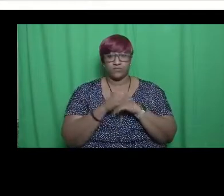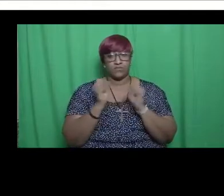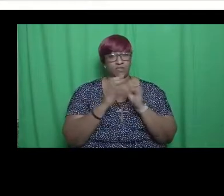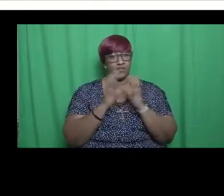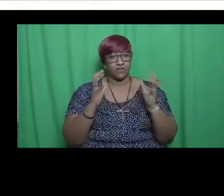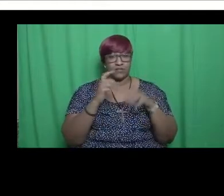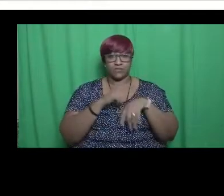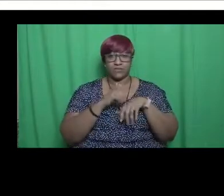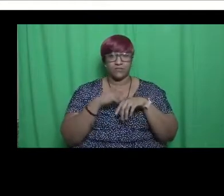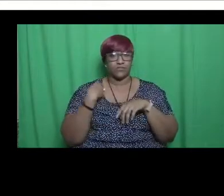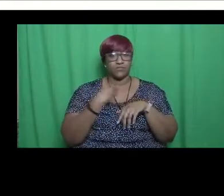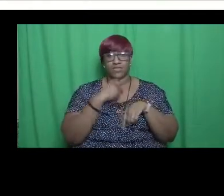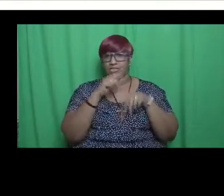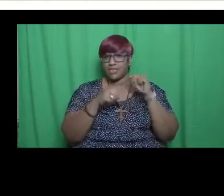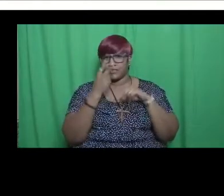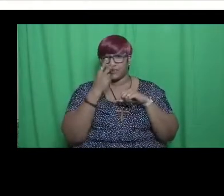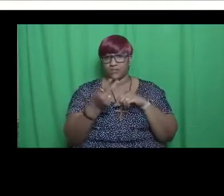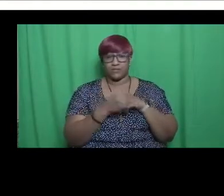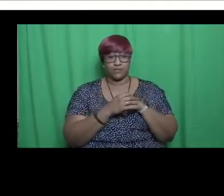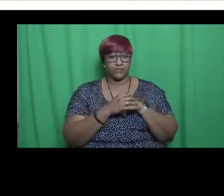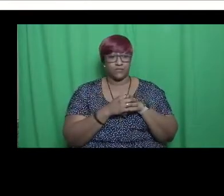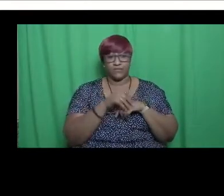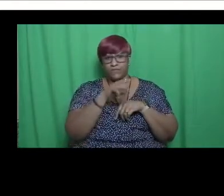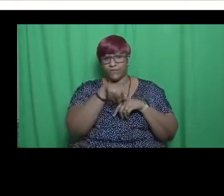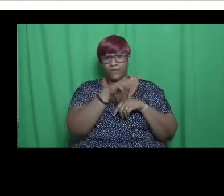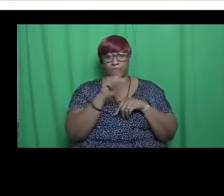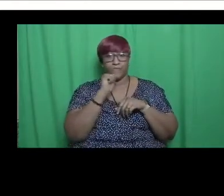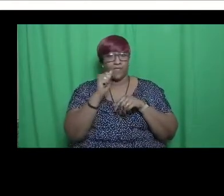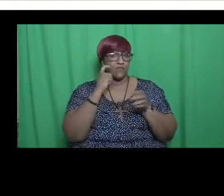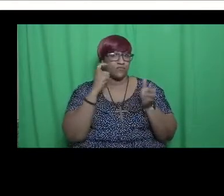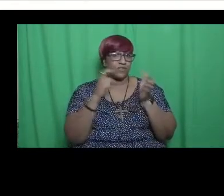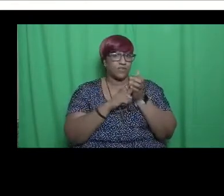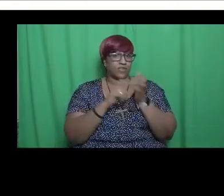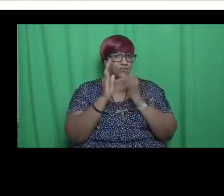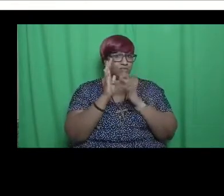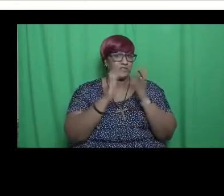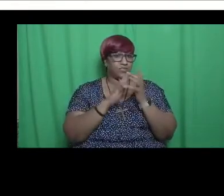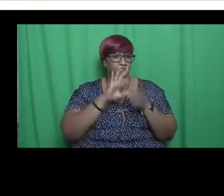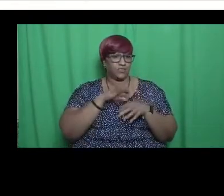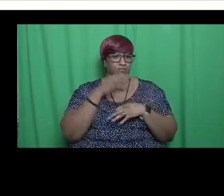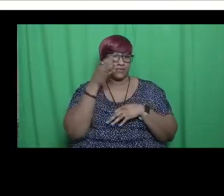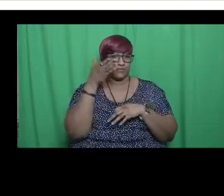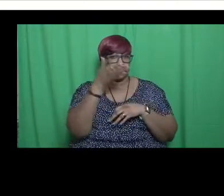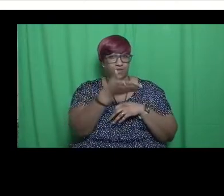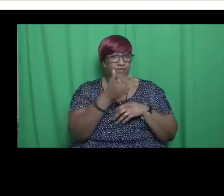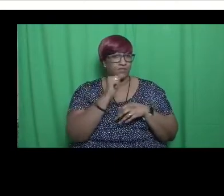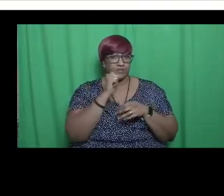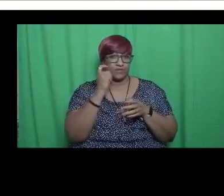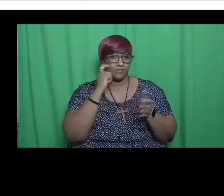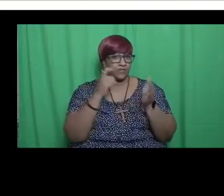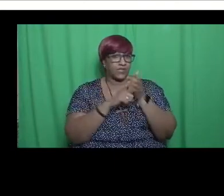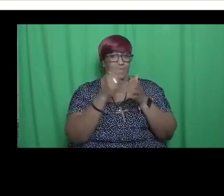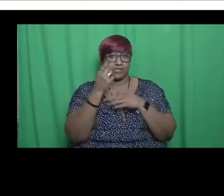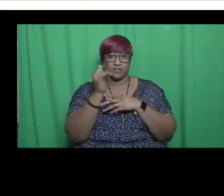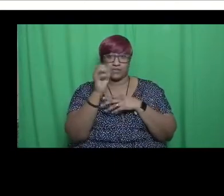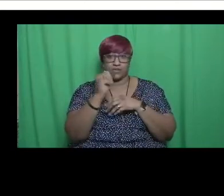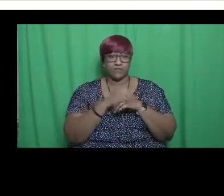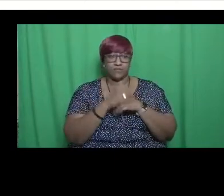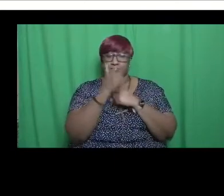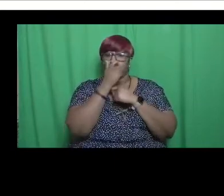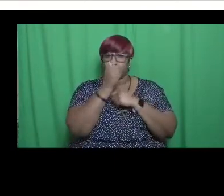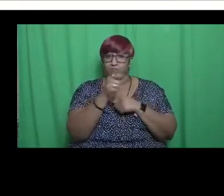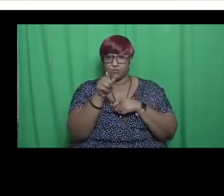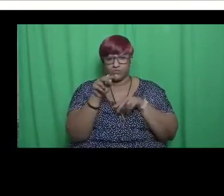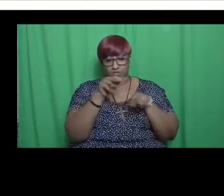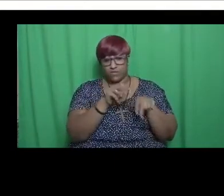we cannot see. Now, the Bible said they didn't recognize his presence. They didn't recognize him. In fact, it's interesting if you